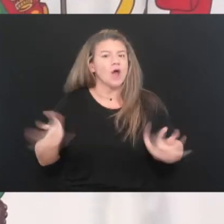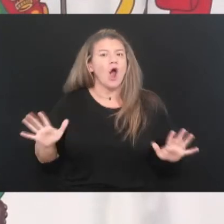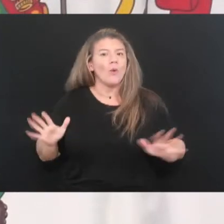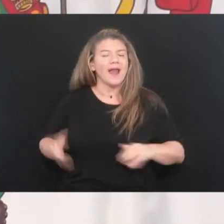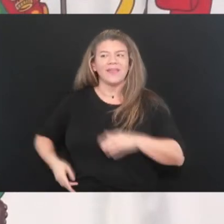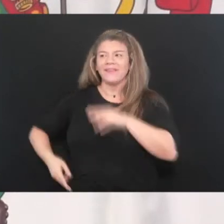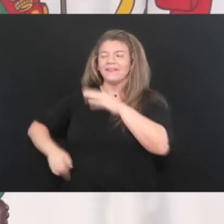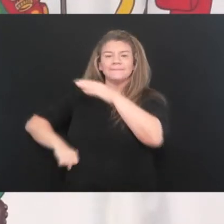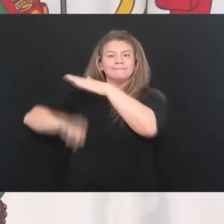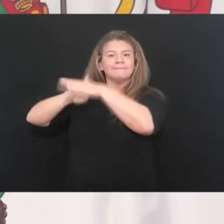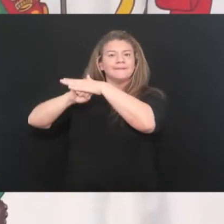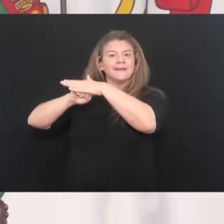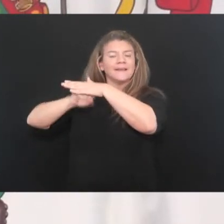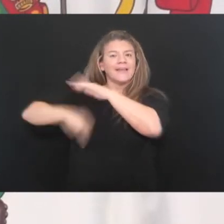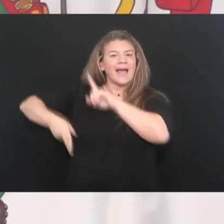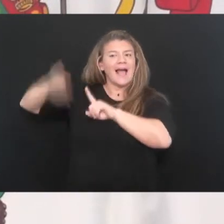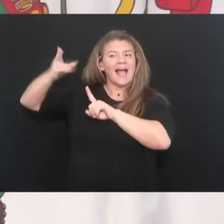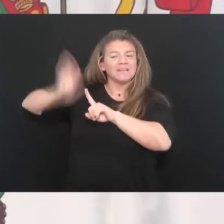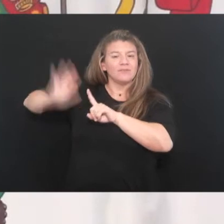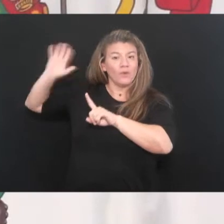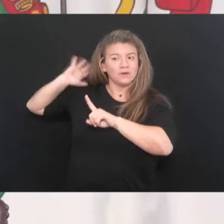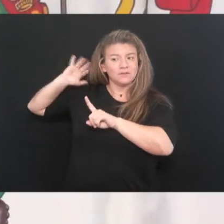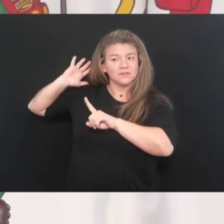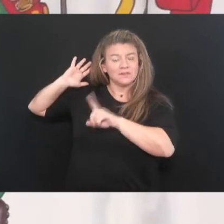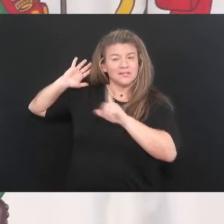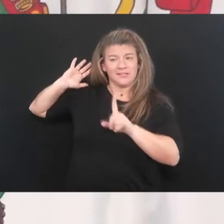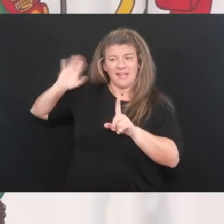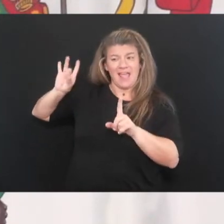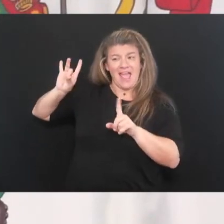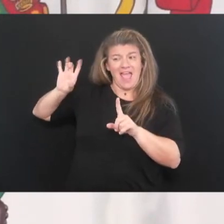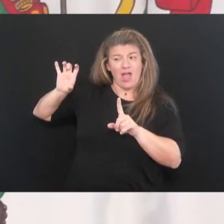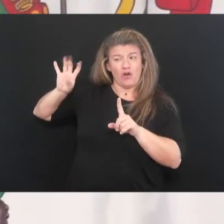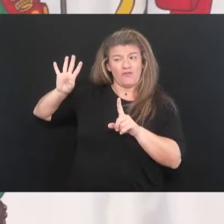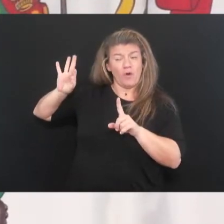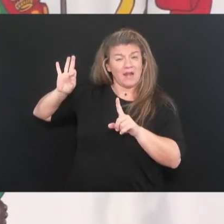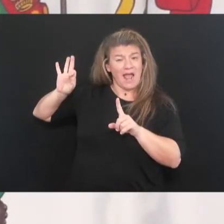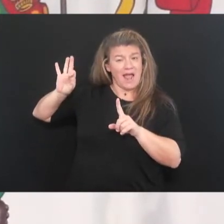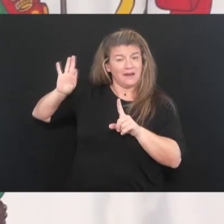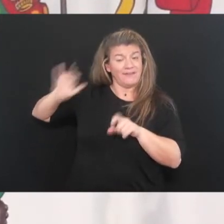hospitalizations that we had, and I think he said 849.